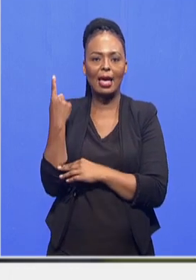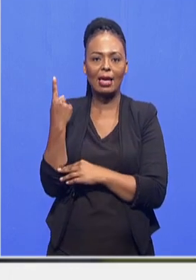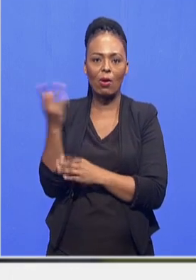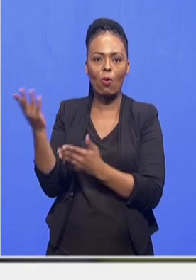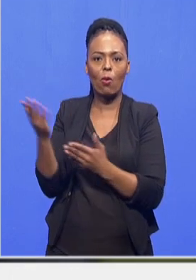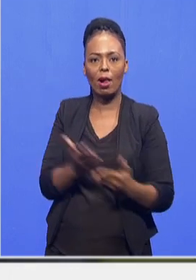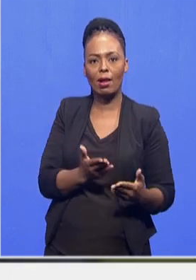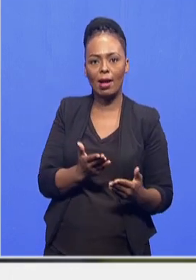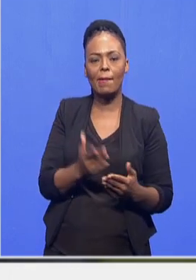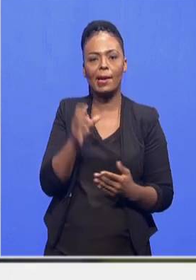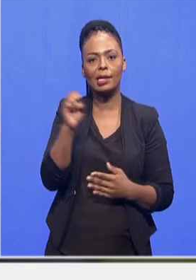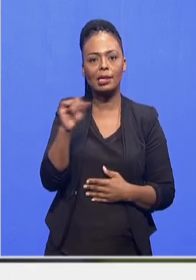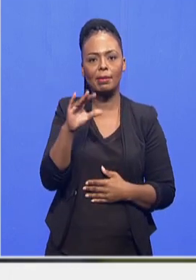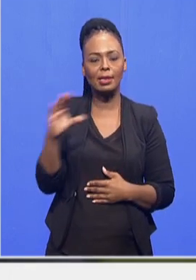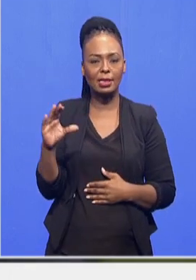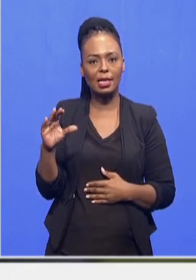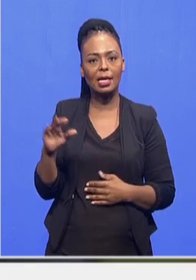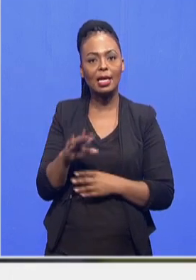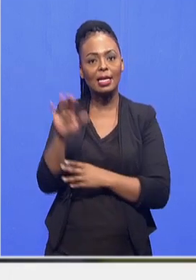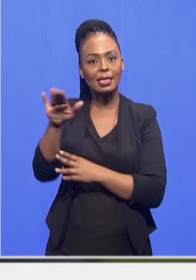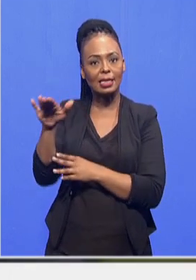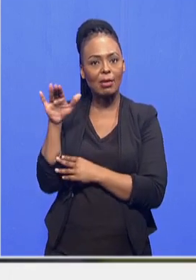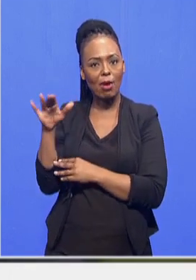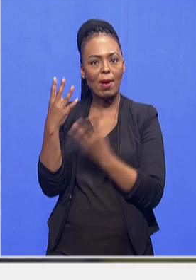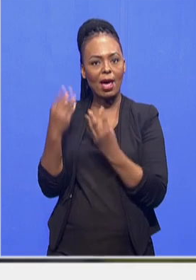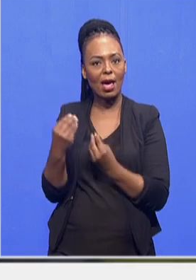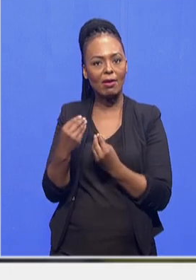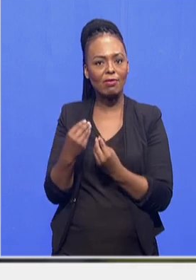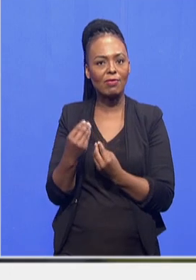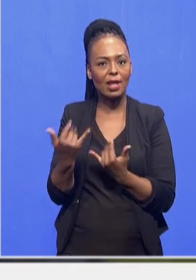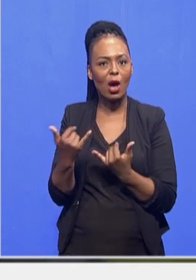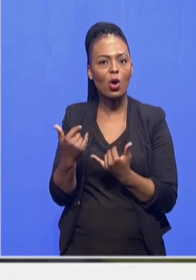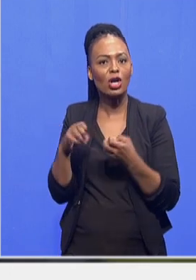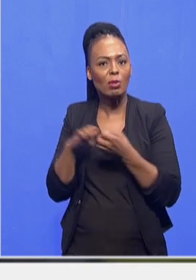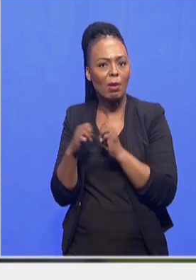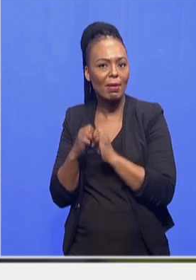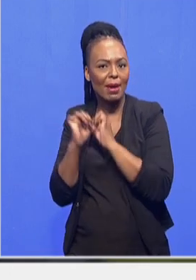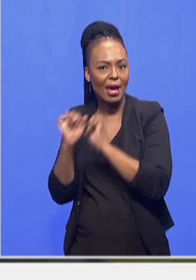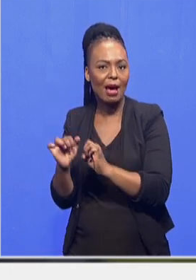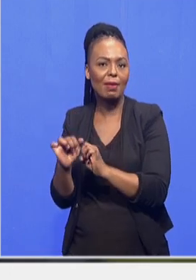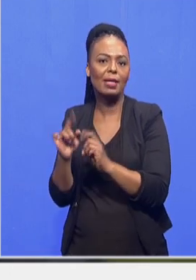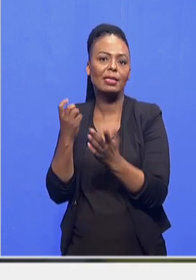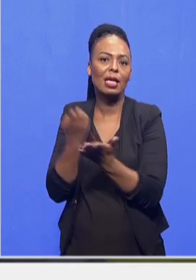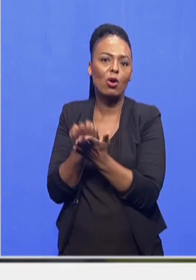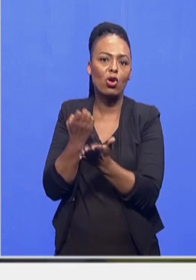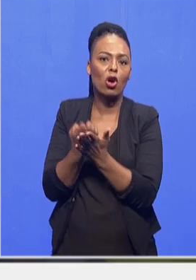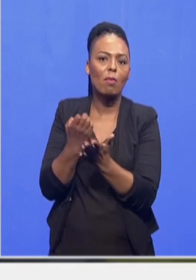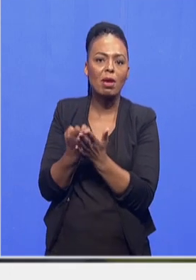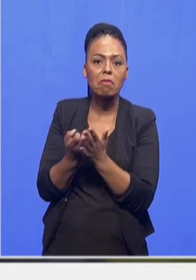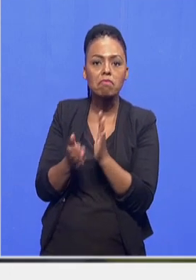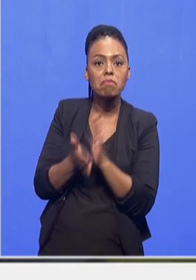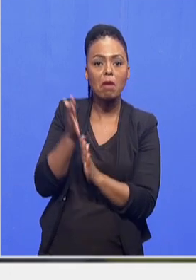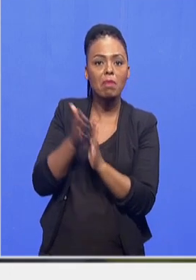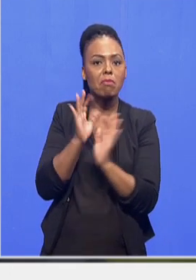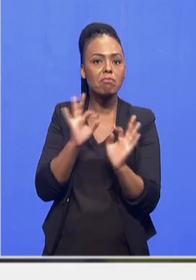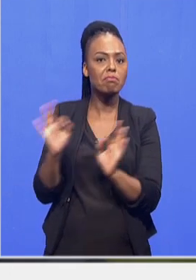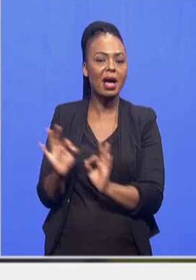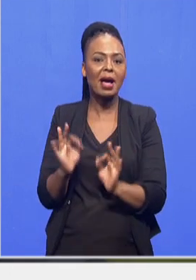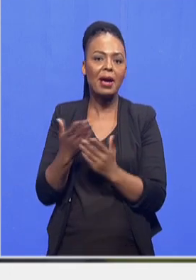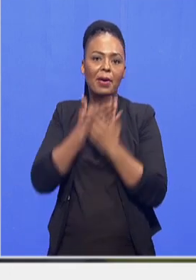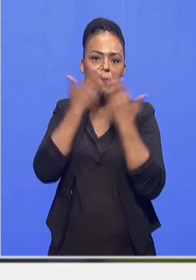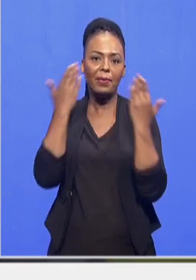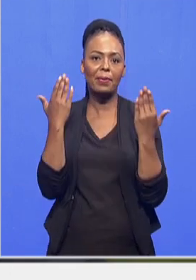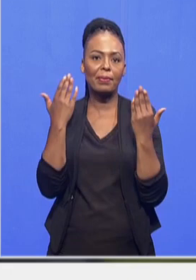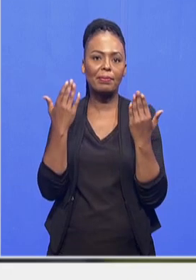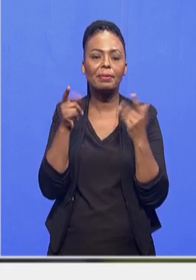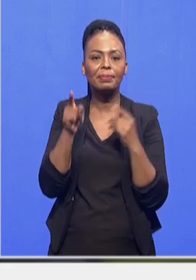the SABC. Zimbabwe has had its fair share really of challenges. The economy has not been moving the way it should be moving. We've seen